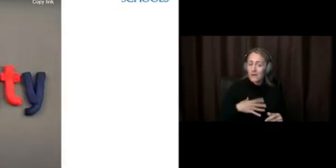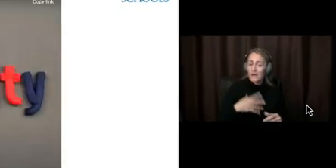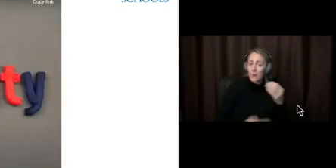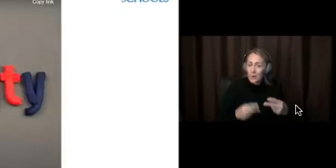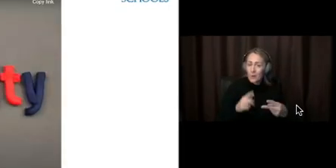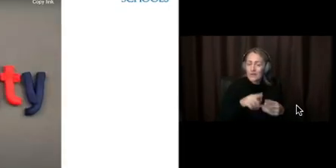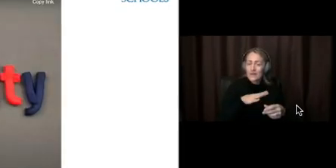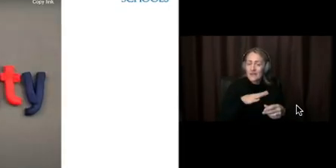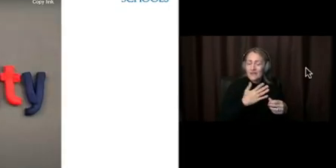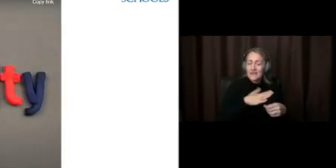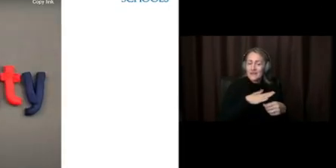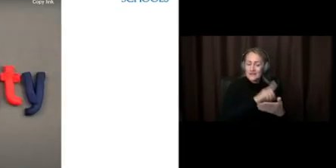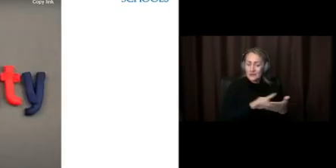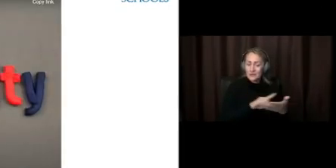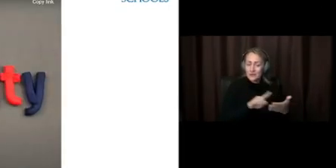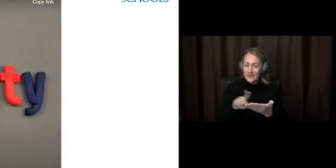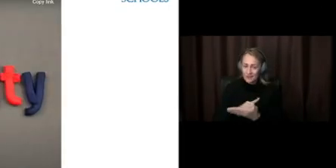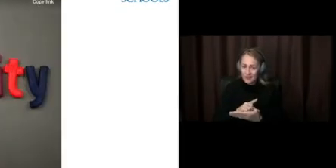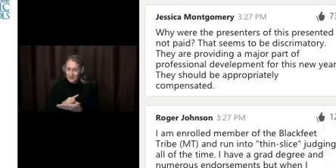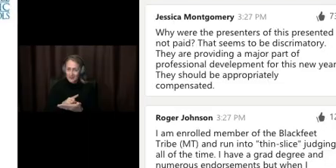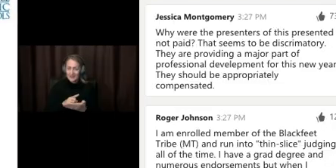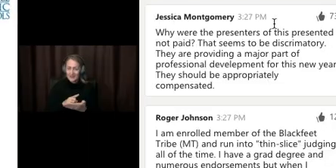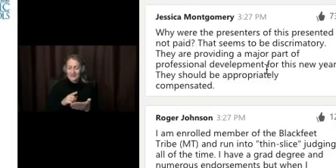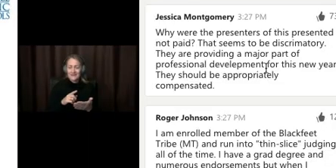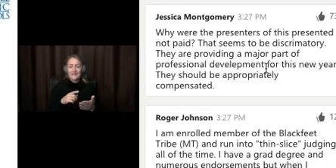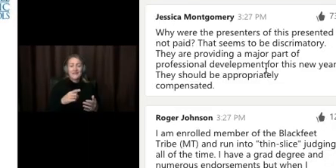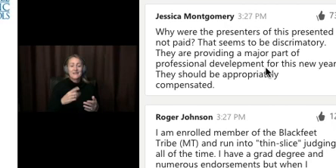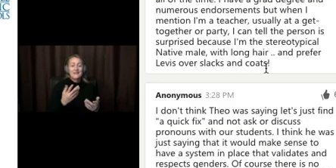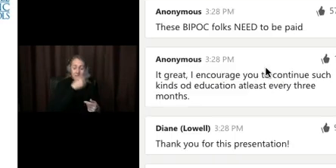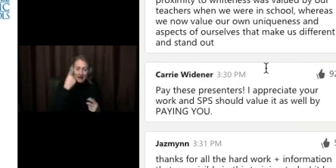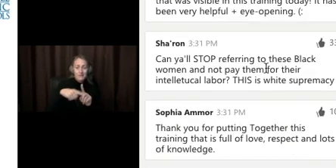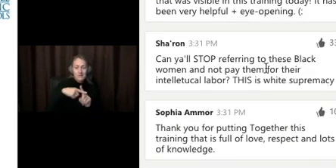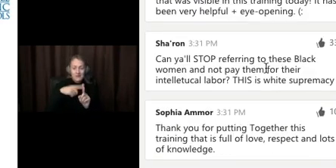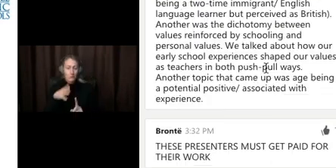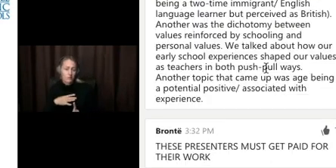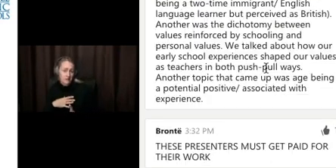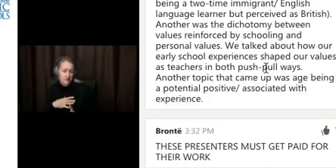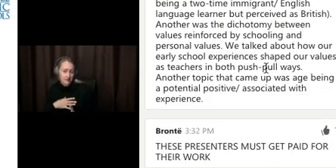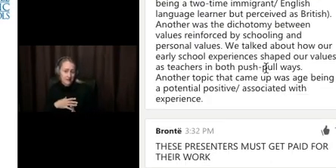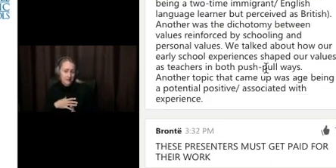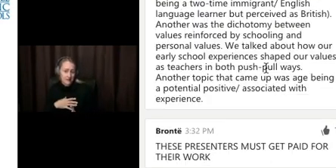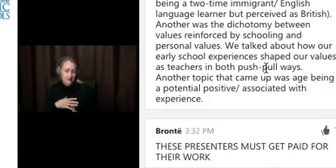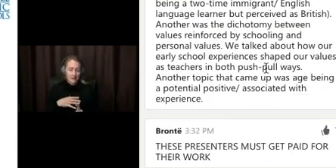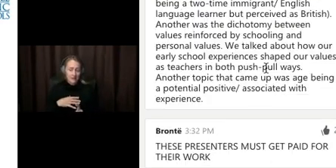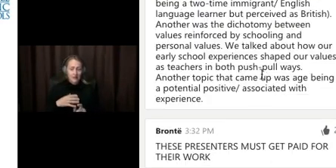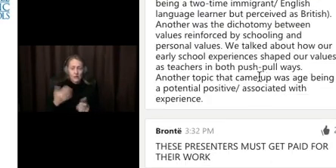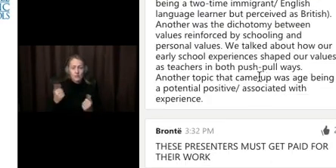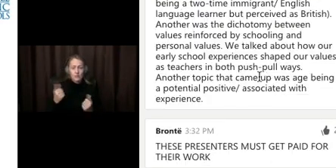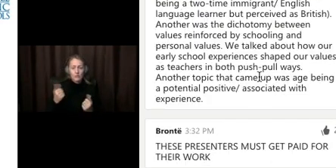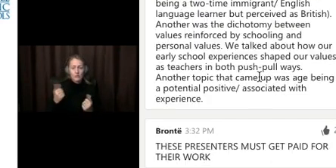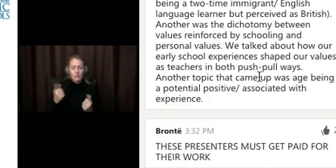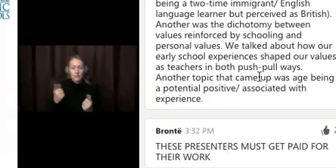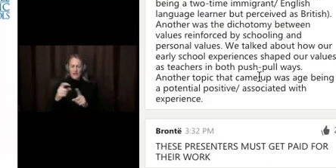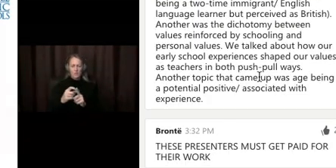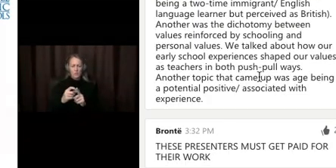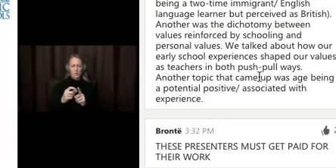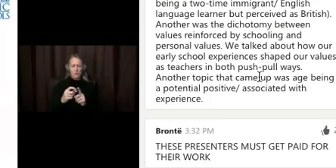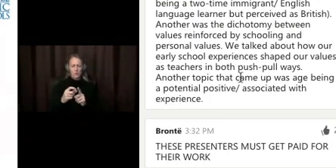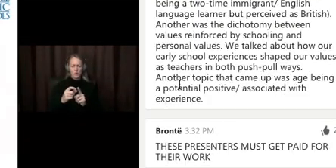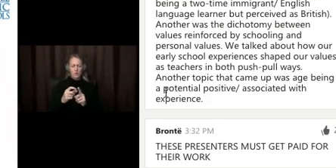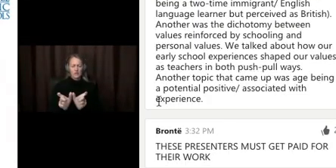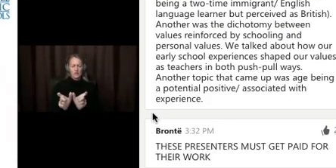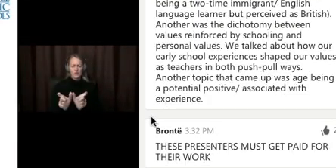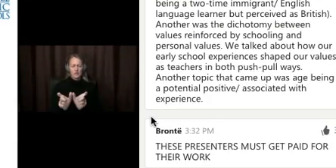the last 30 years, scholars, educators, and activists have expanded the use of the word intersectionality to talk about